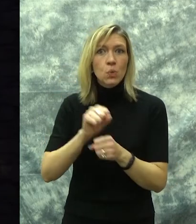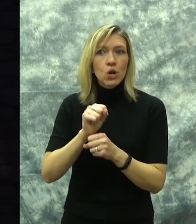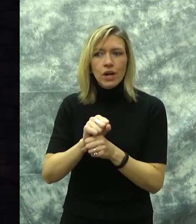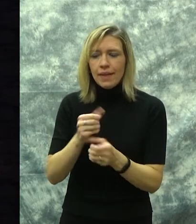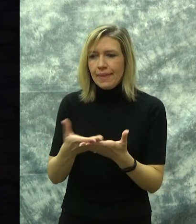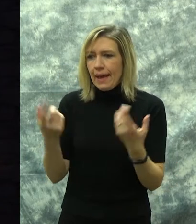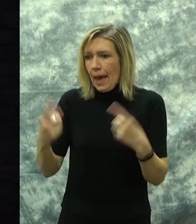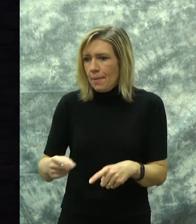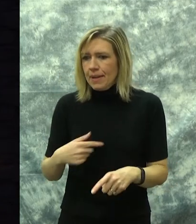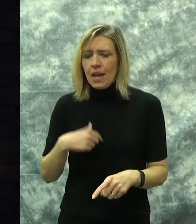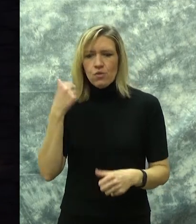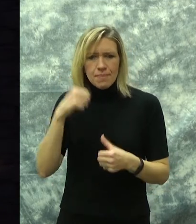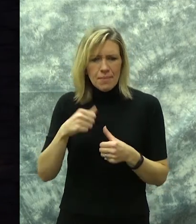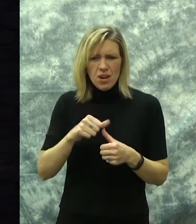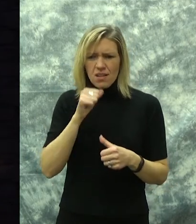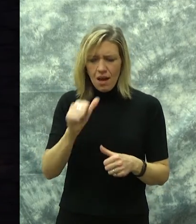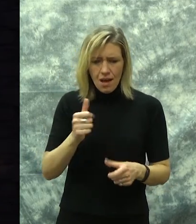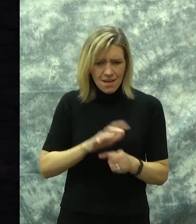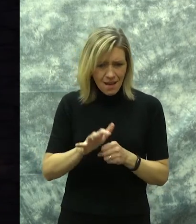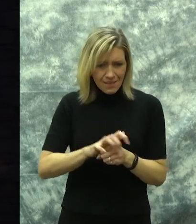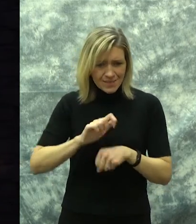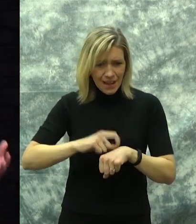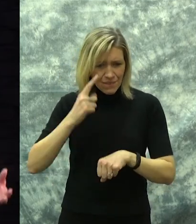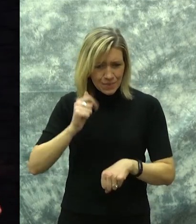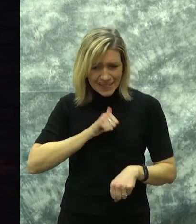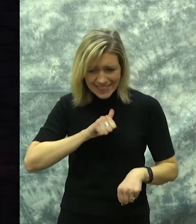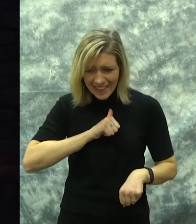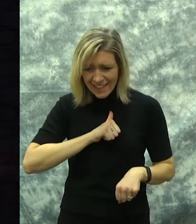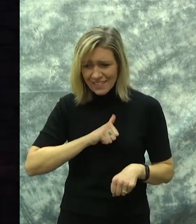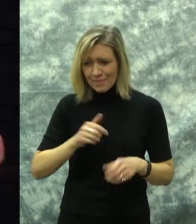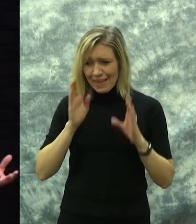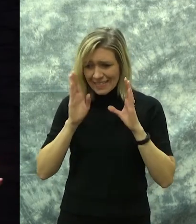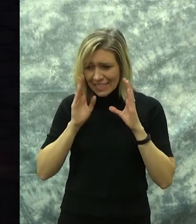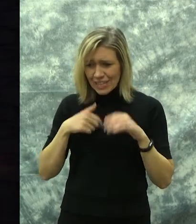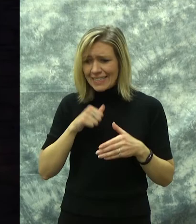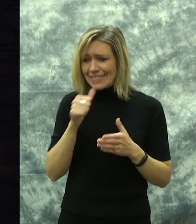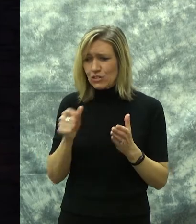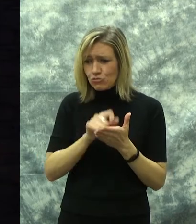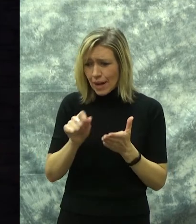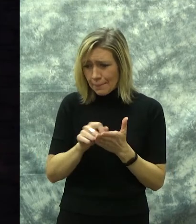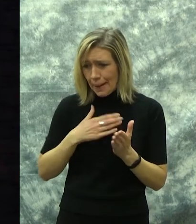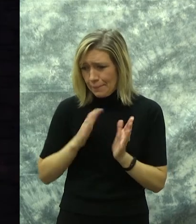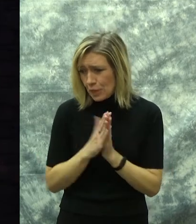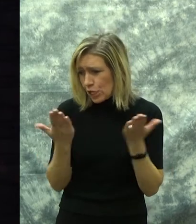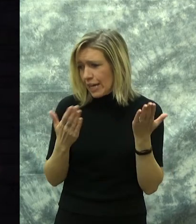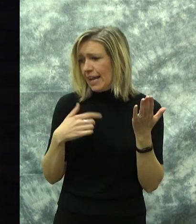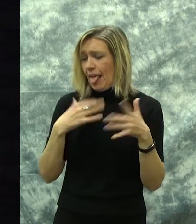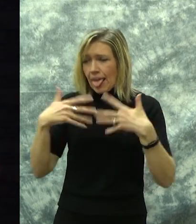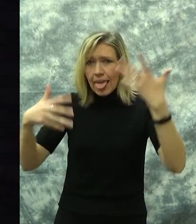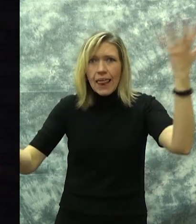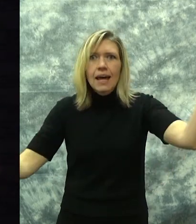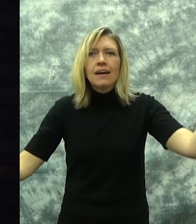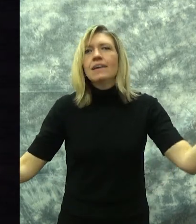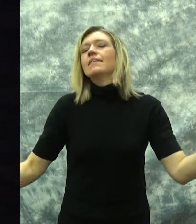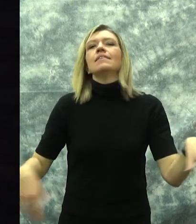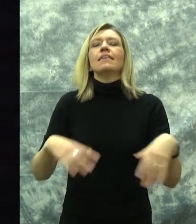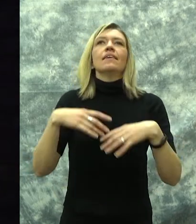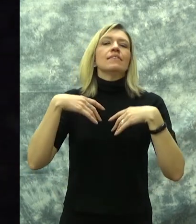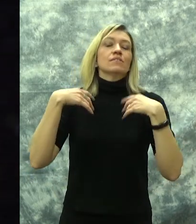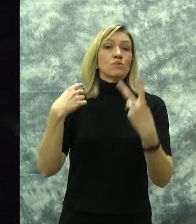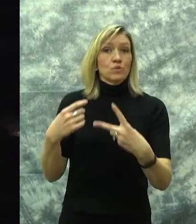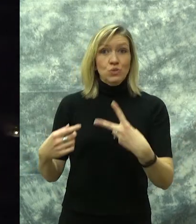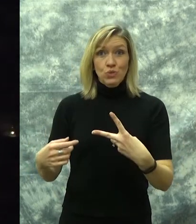enough time on my own self and paying attention, and didn't write the books that I wanted to write, et cetera, et cetera. And so here are 2 moments.